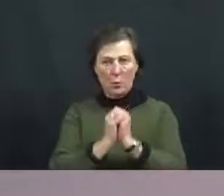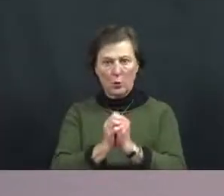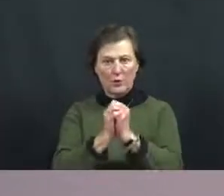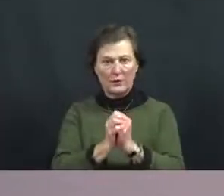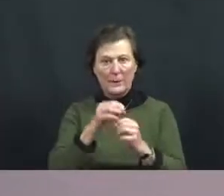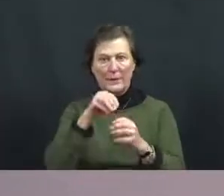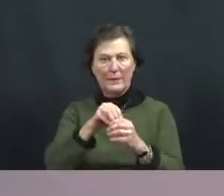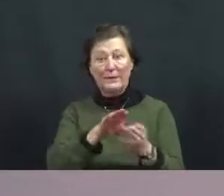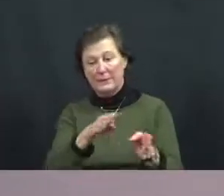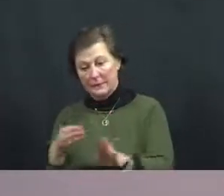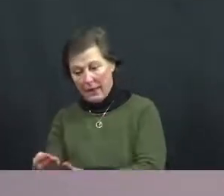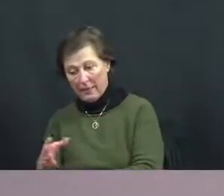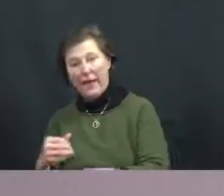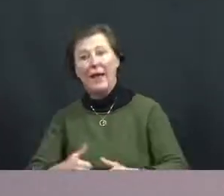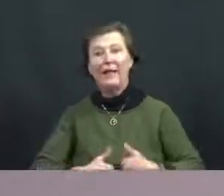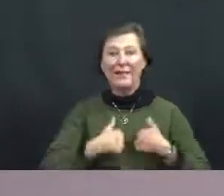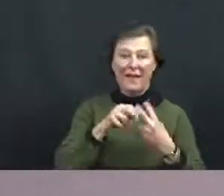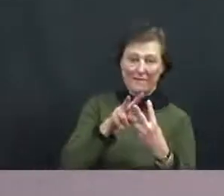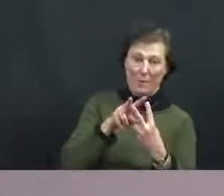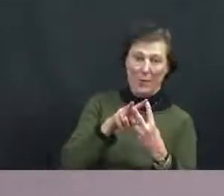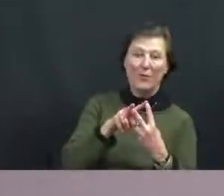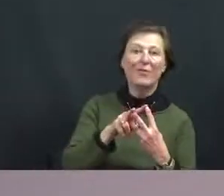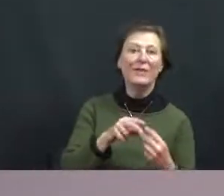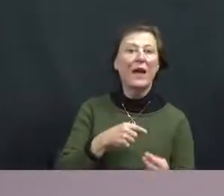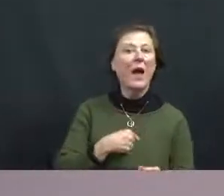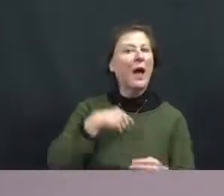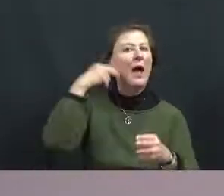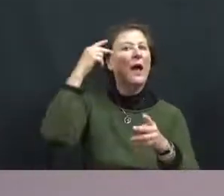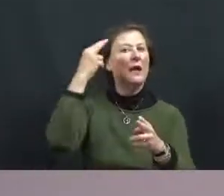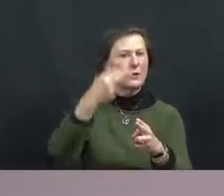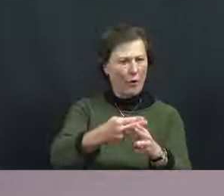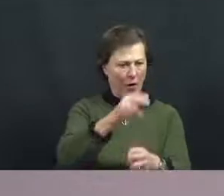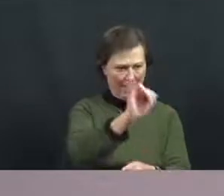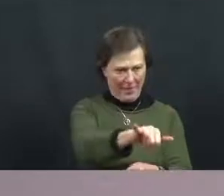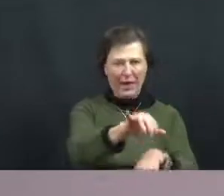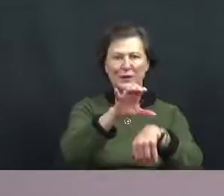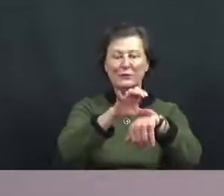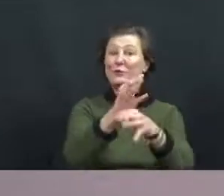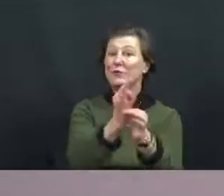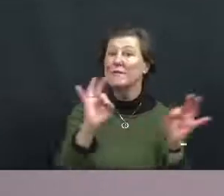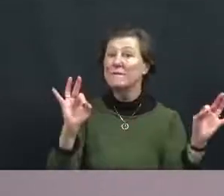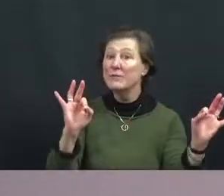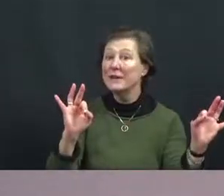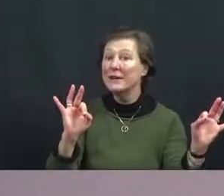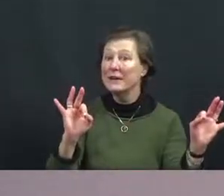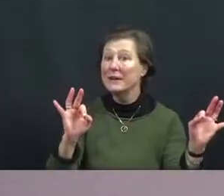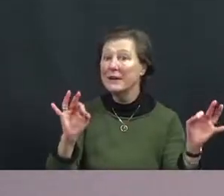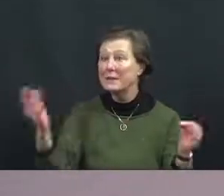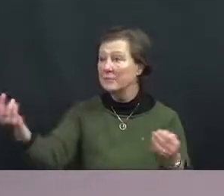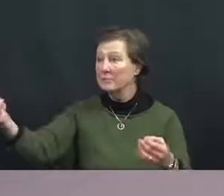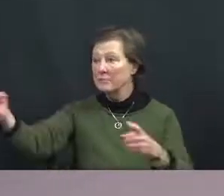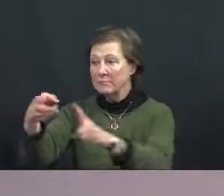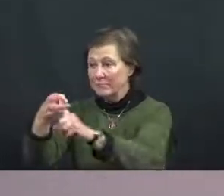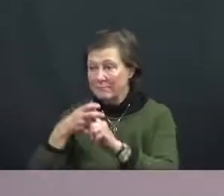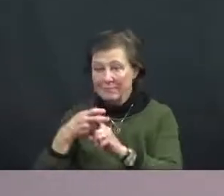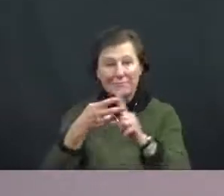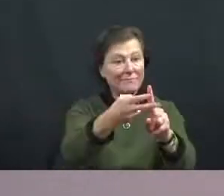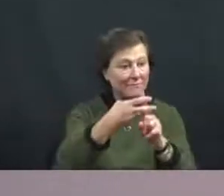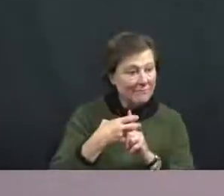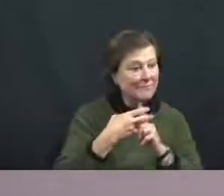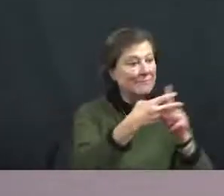life. I call that church free, which brings individuals into a